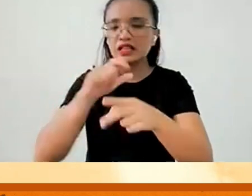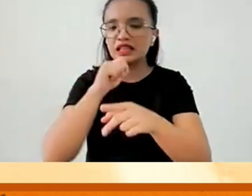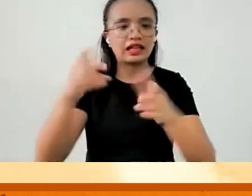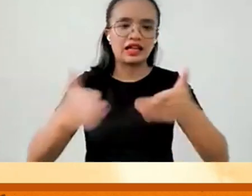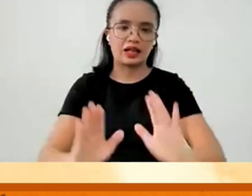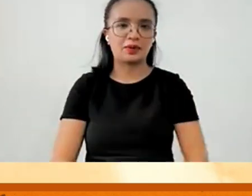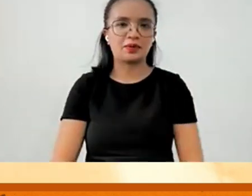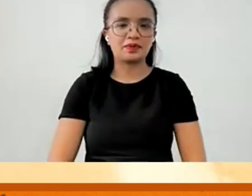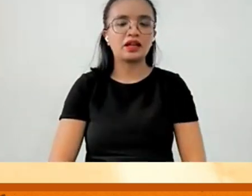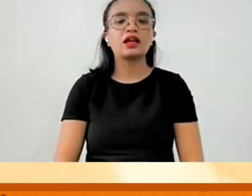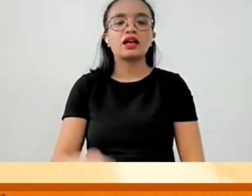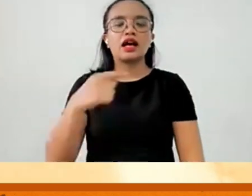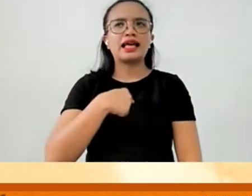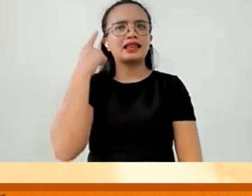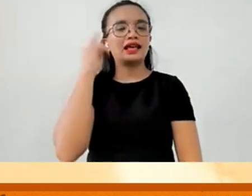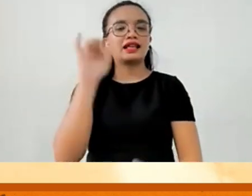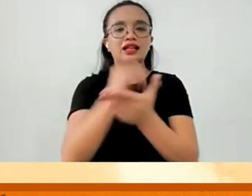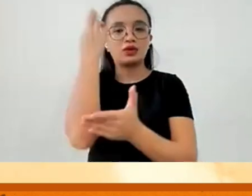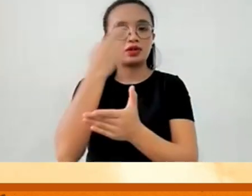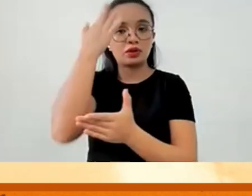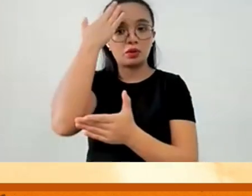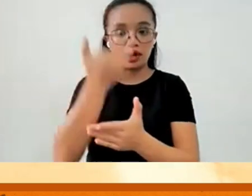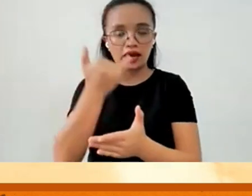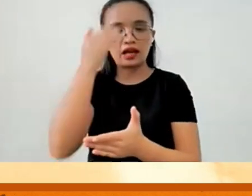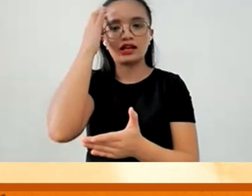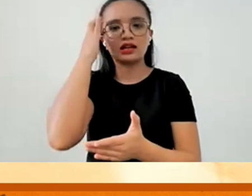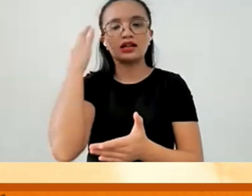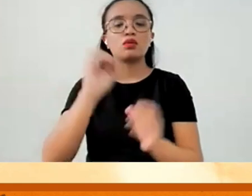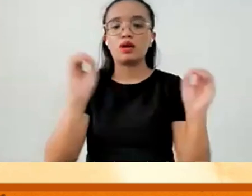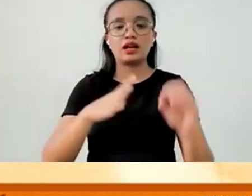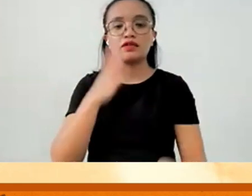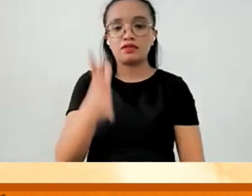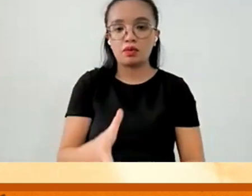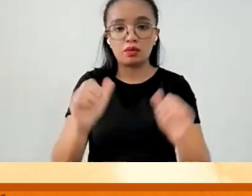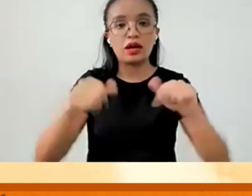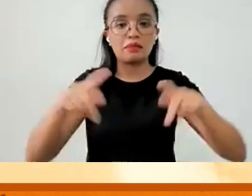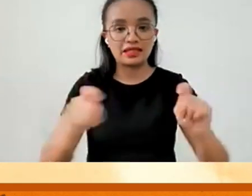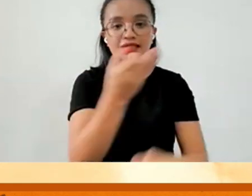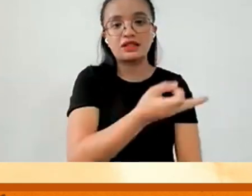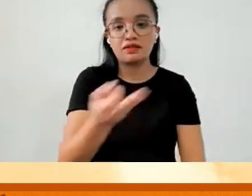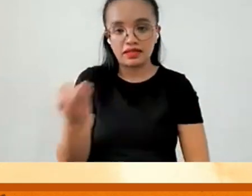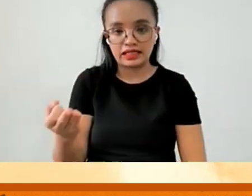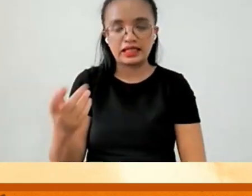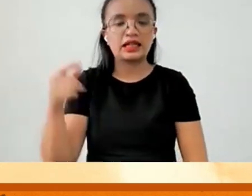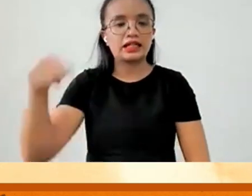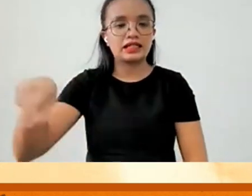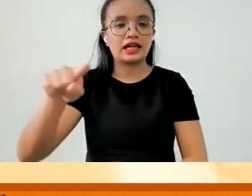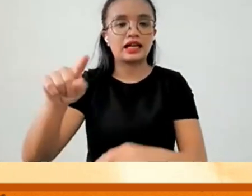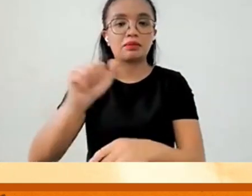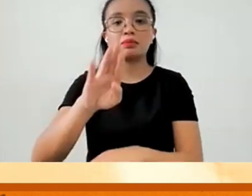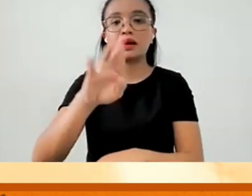I think that is one of the reasons why we don't have formal adoption facilities yet in the region,